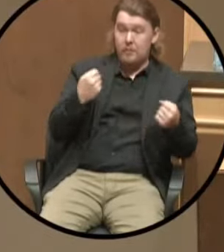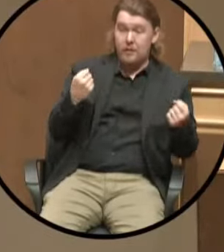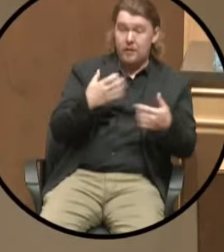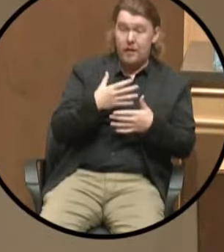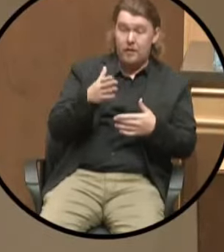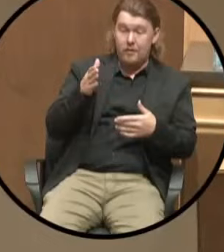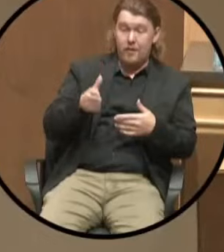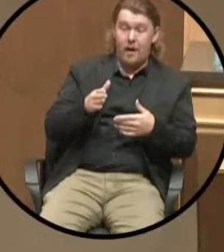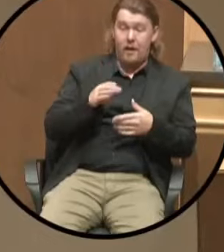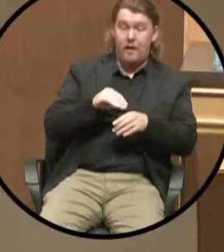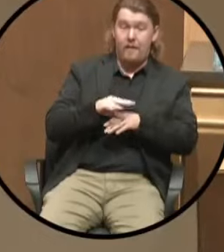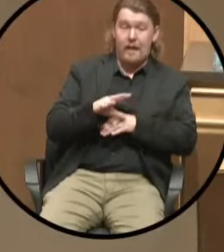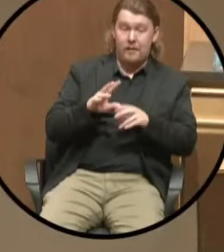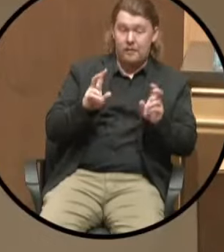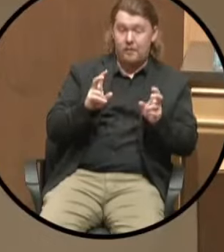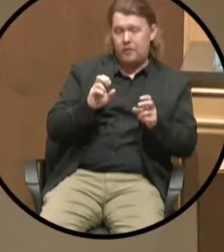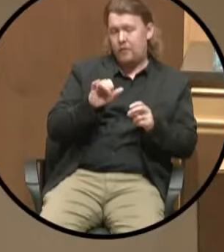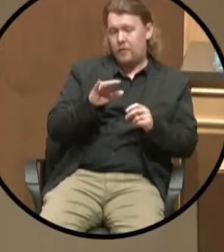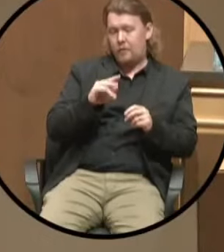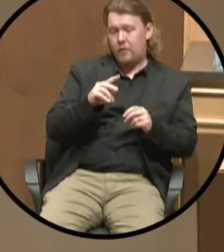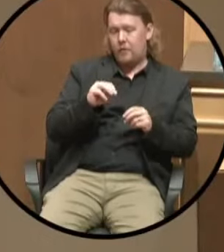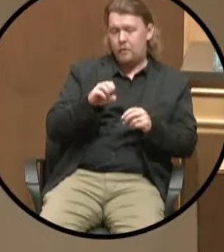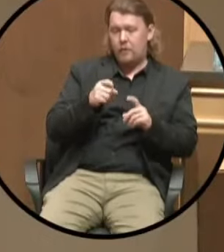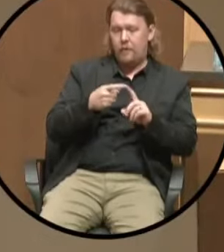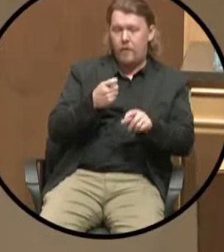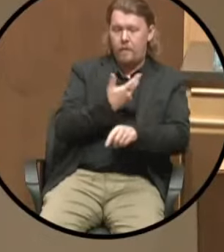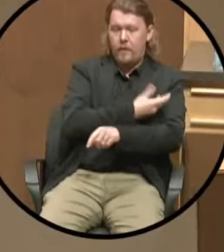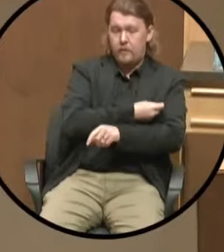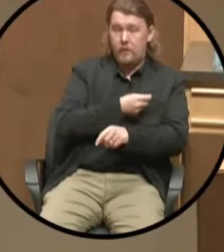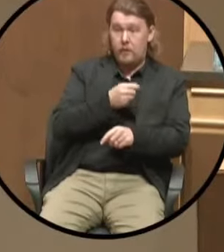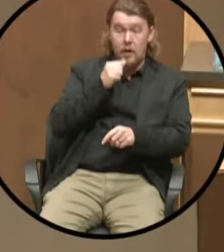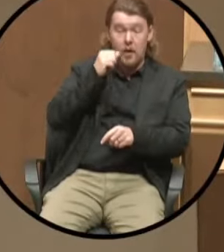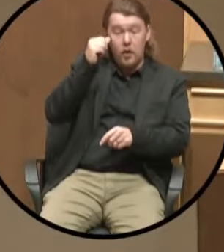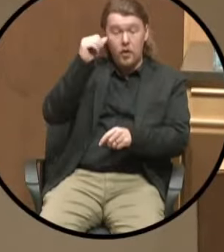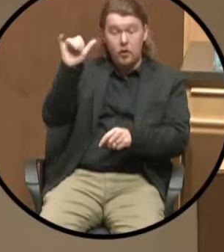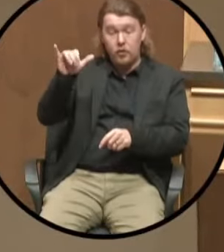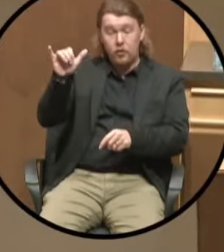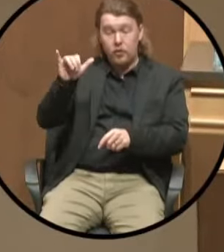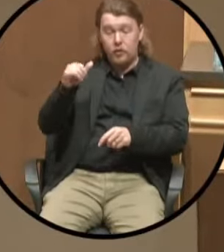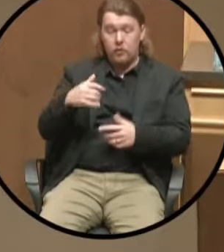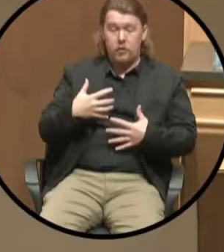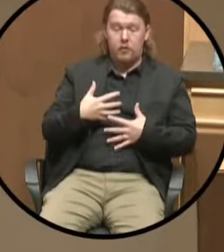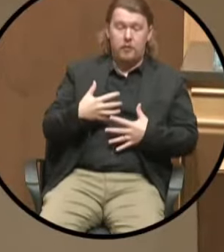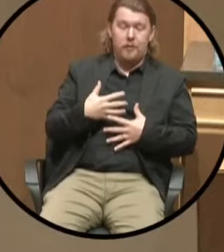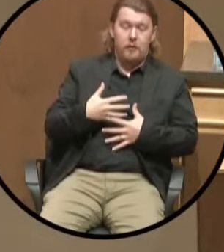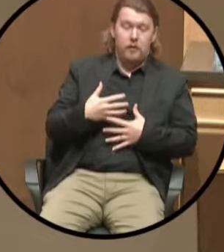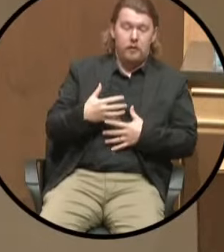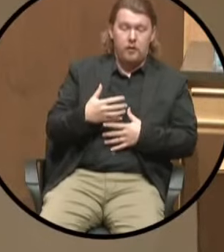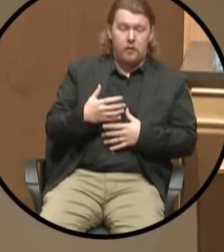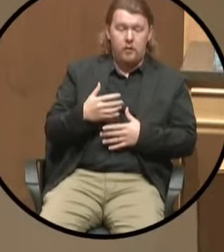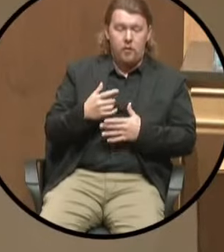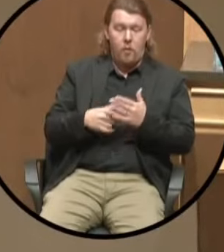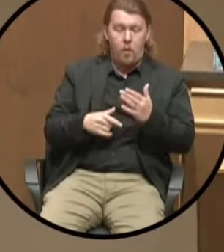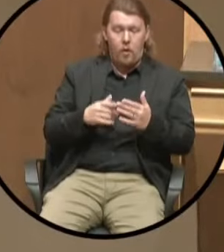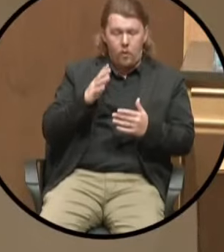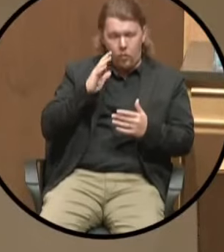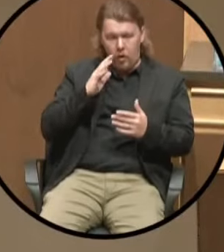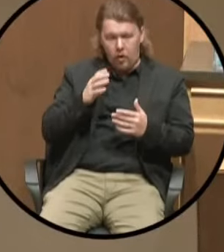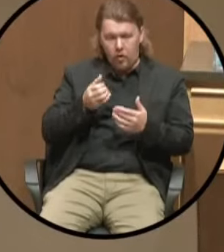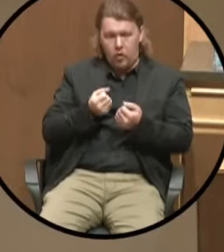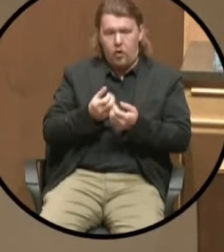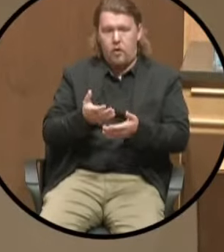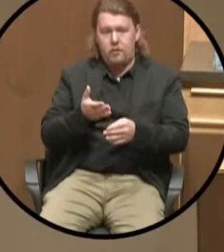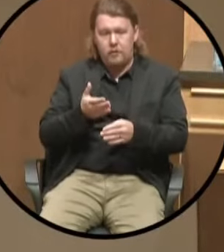those individuals who are reluctant to get the vaccine, even adults, because of the side effects? And is one